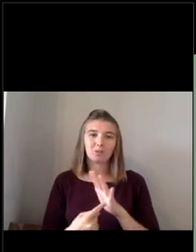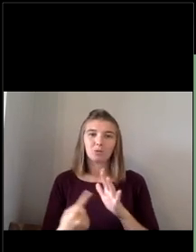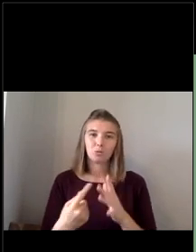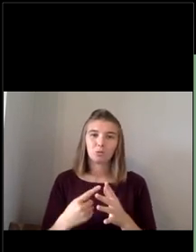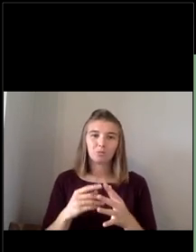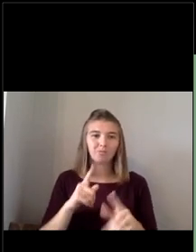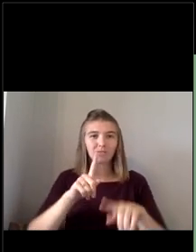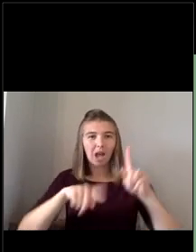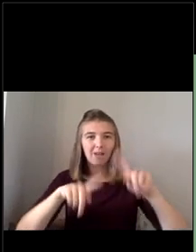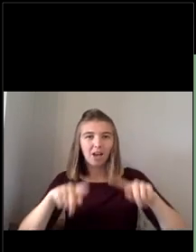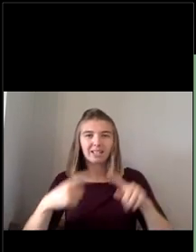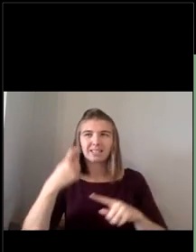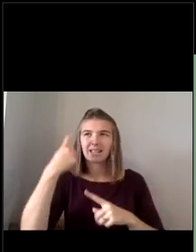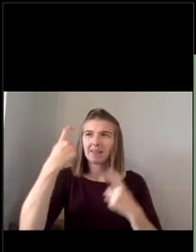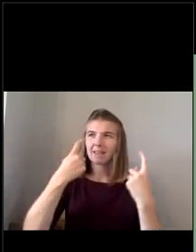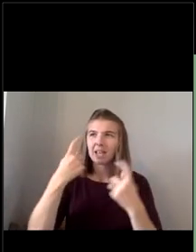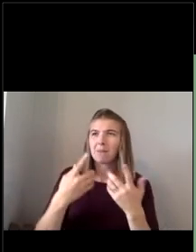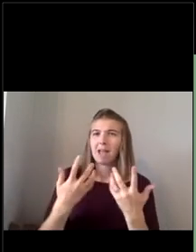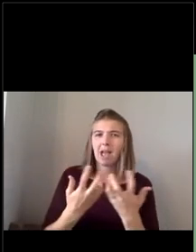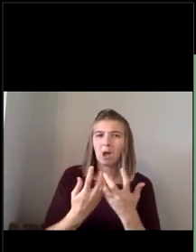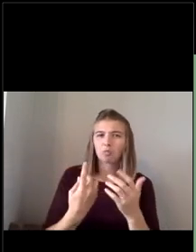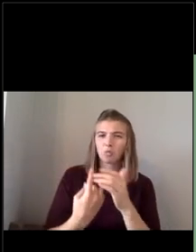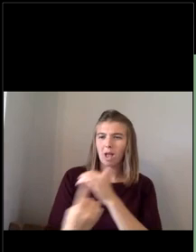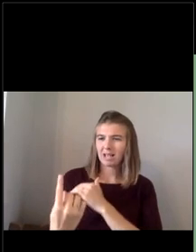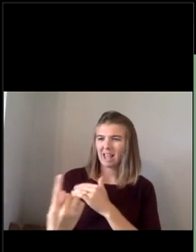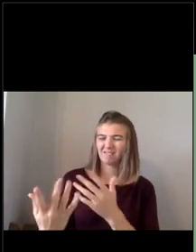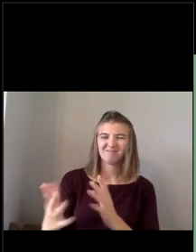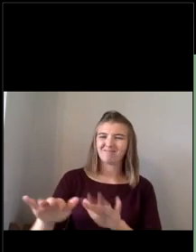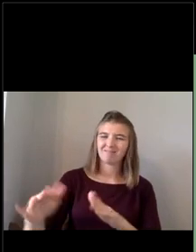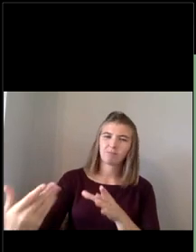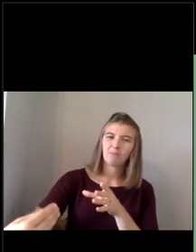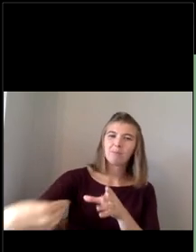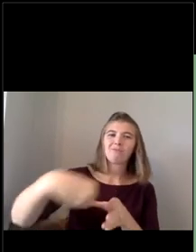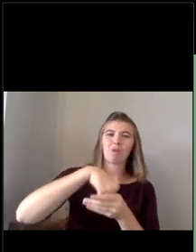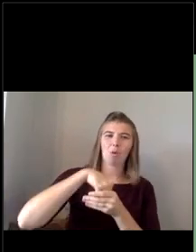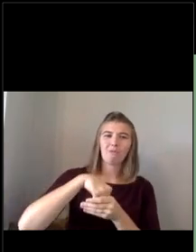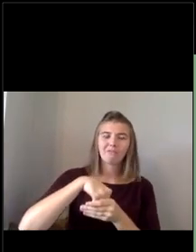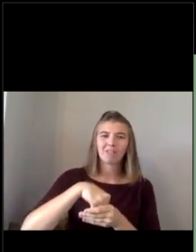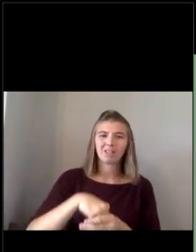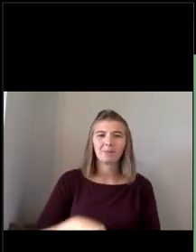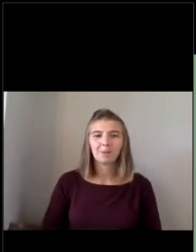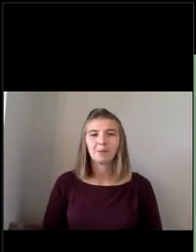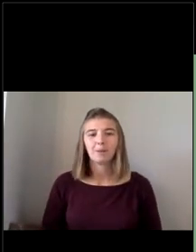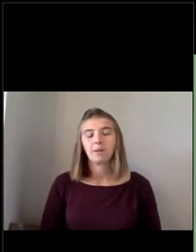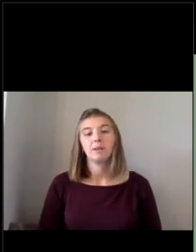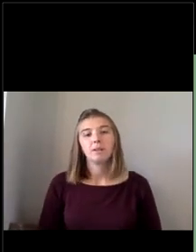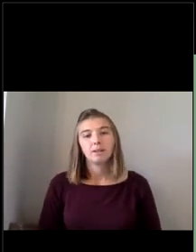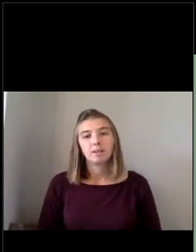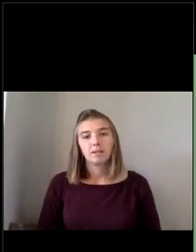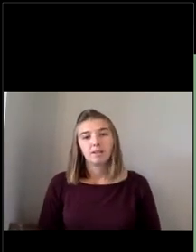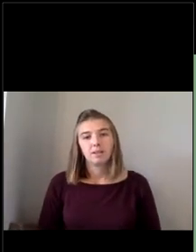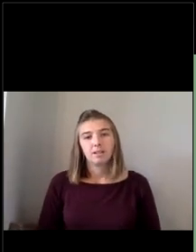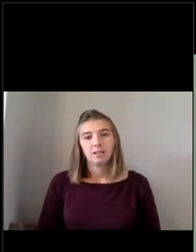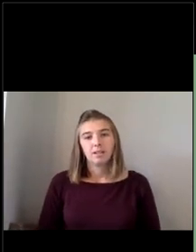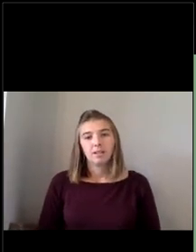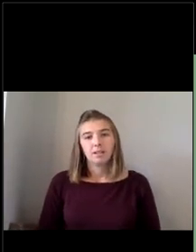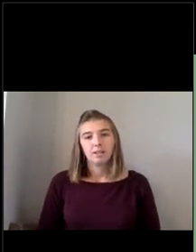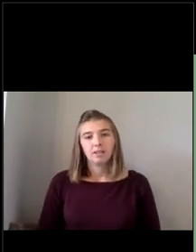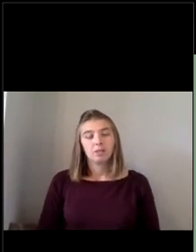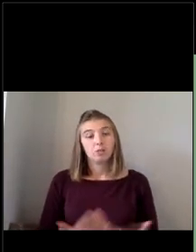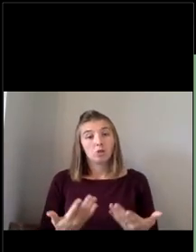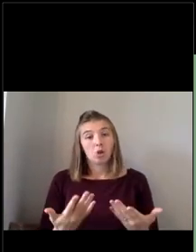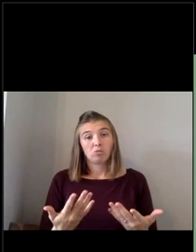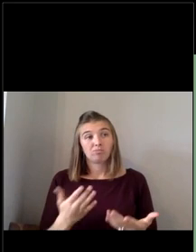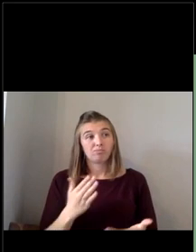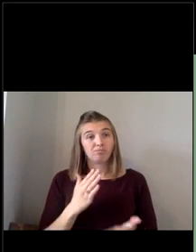know, overcome this sense of isolation amongst many students and also staff. So what I've covered so